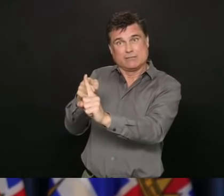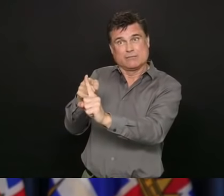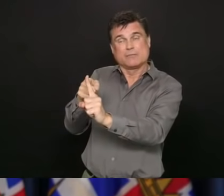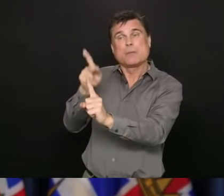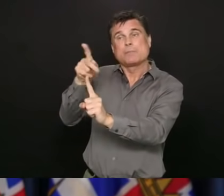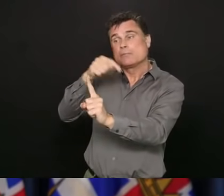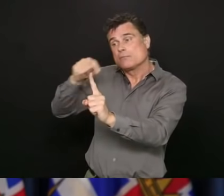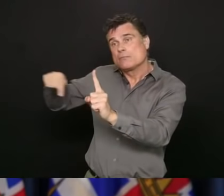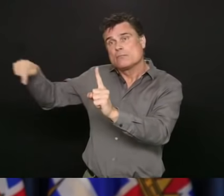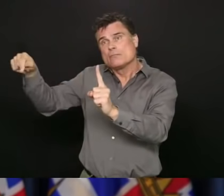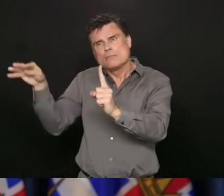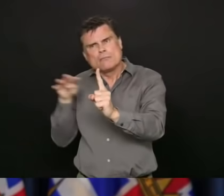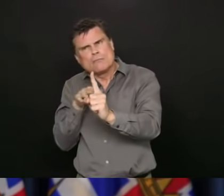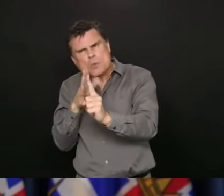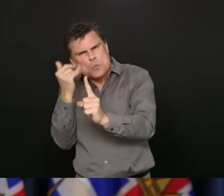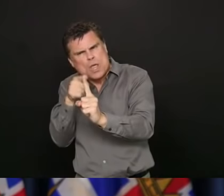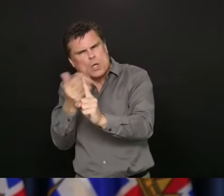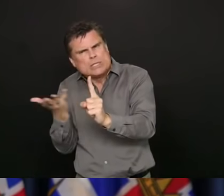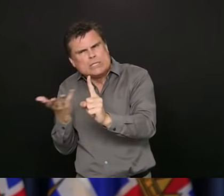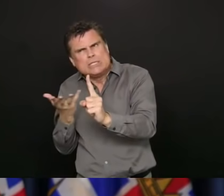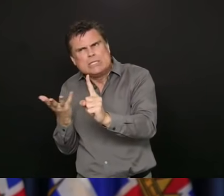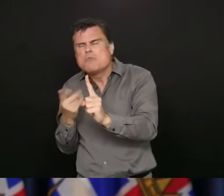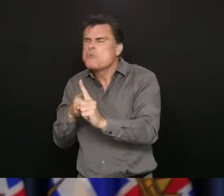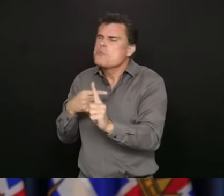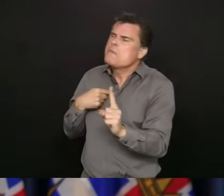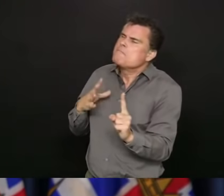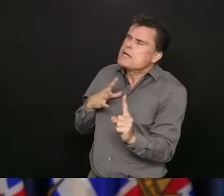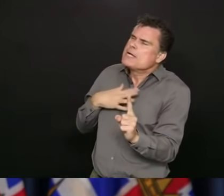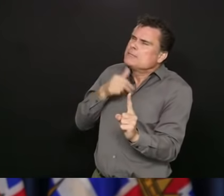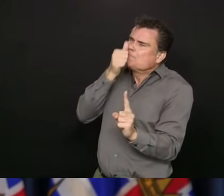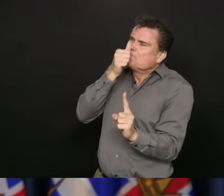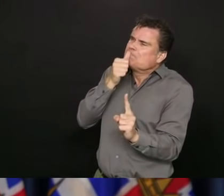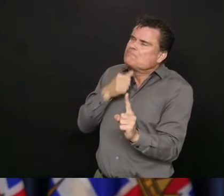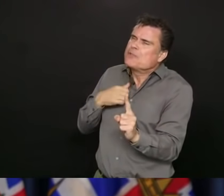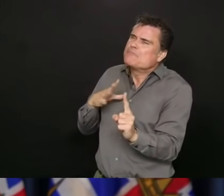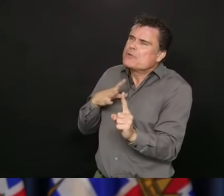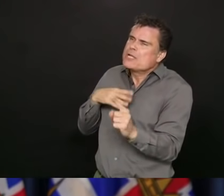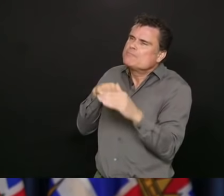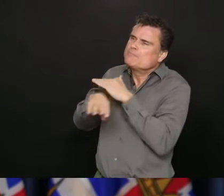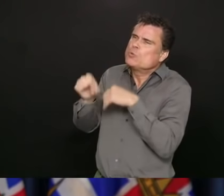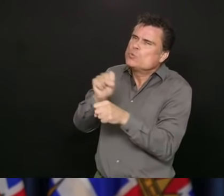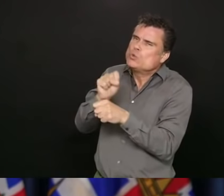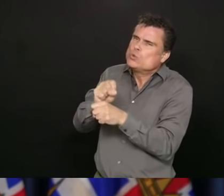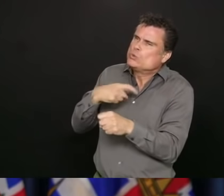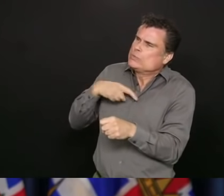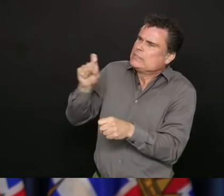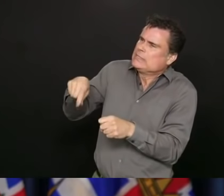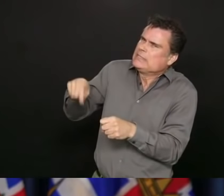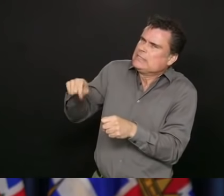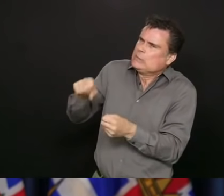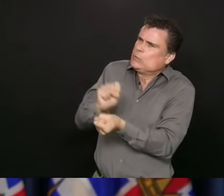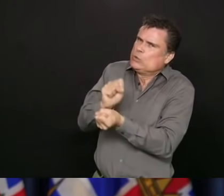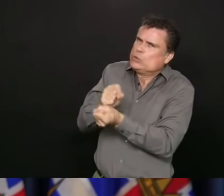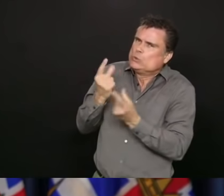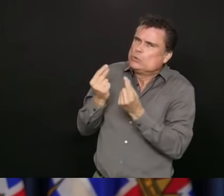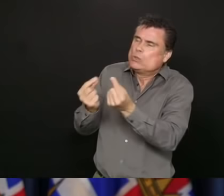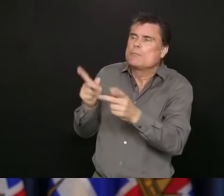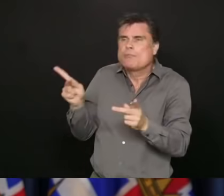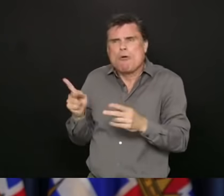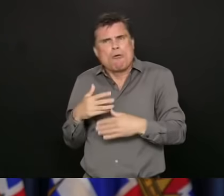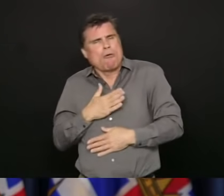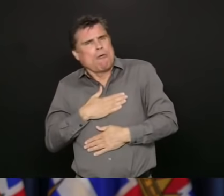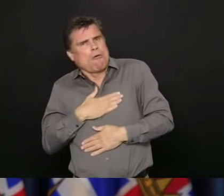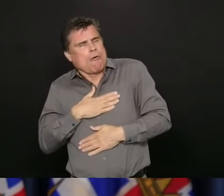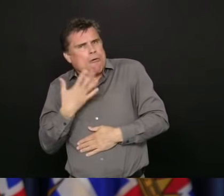the cases that were connected to that one site were people that were still working, including the federal inspectors.